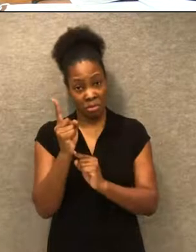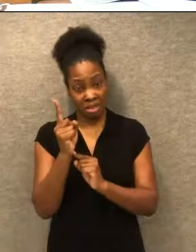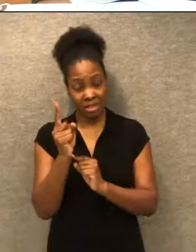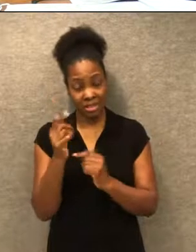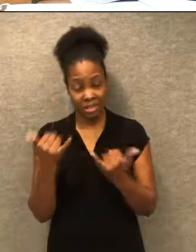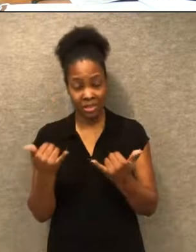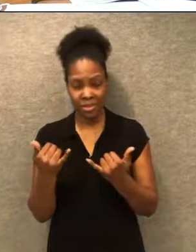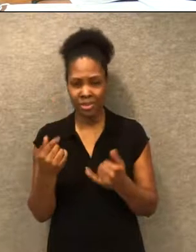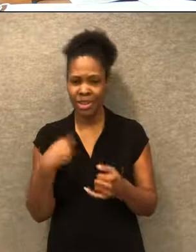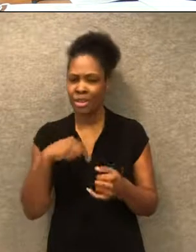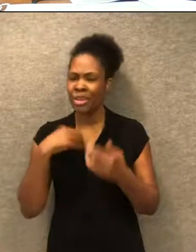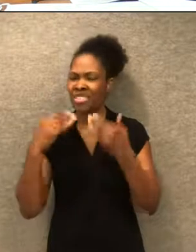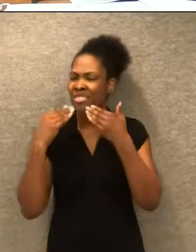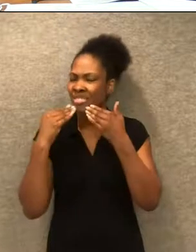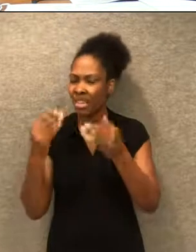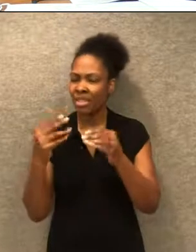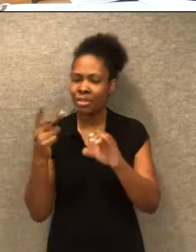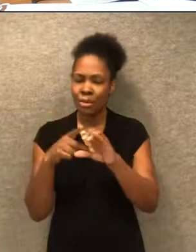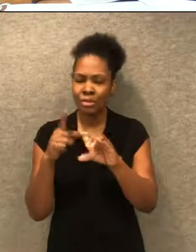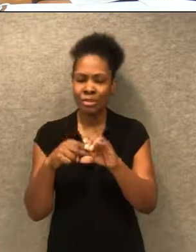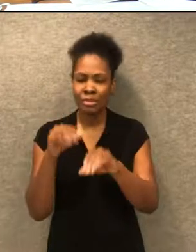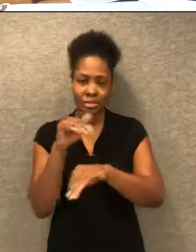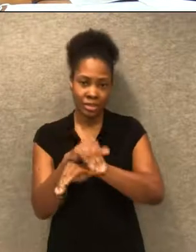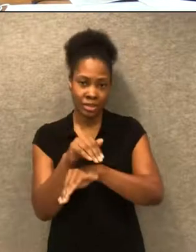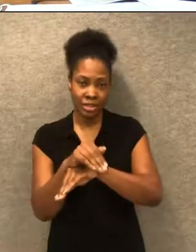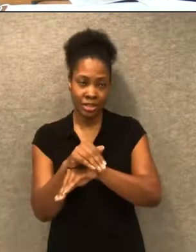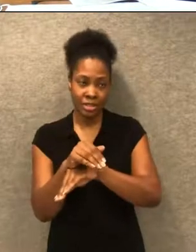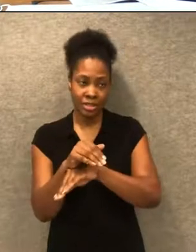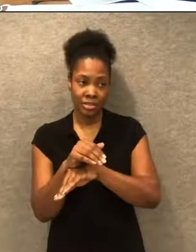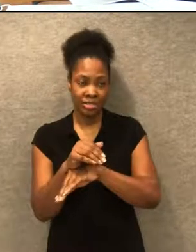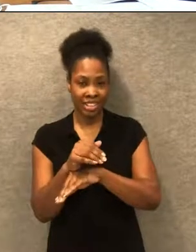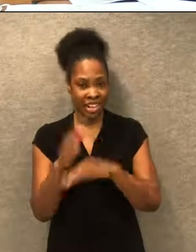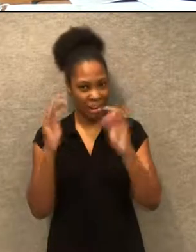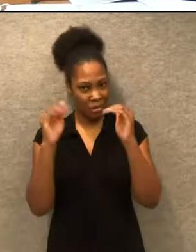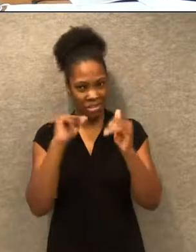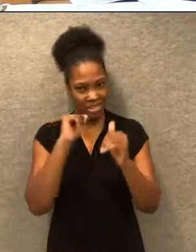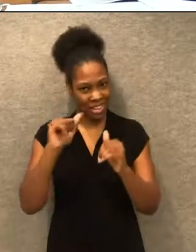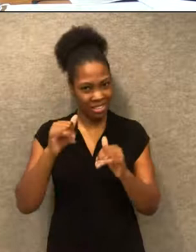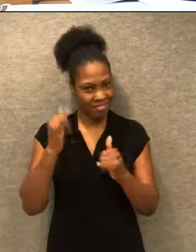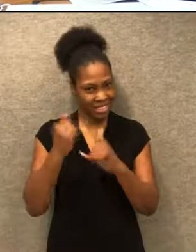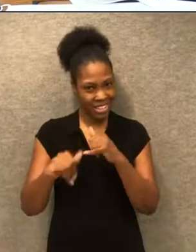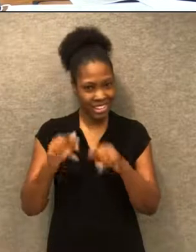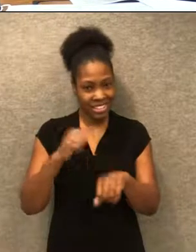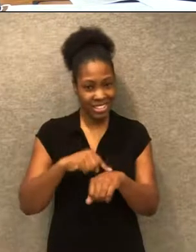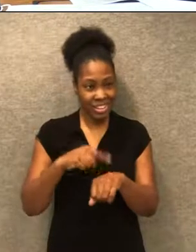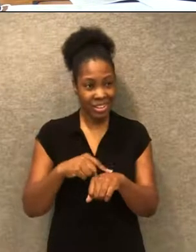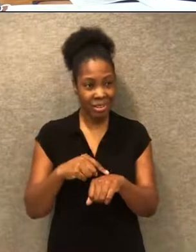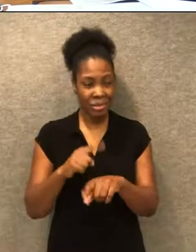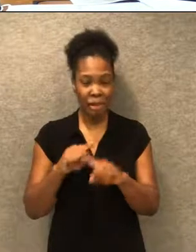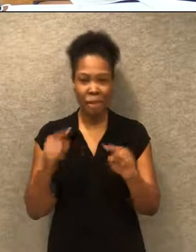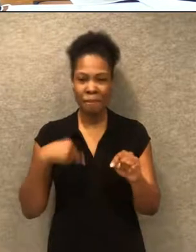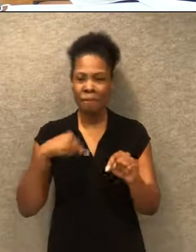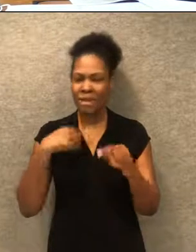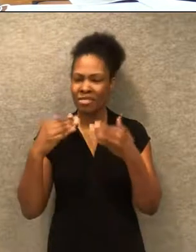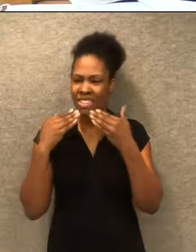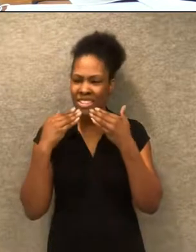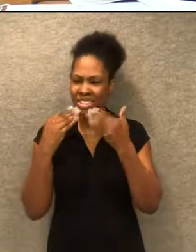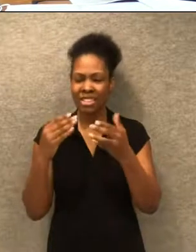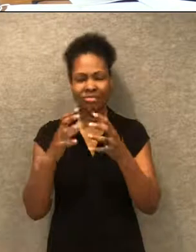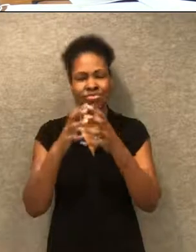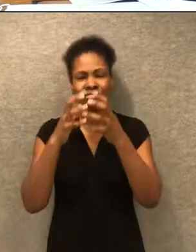so much for joining us again, and I hope this don't be your last time. But again, we thank you so much for